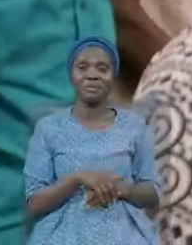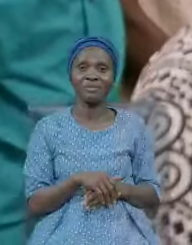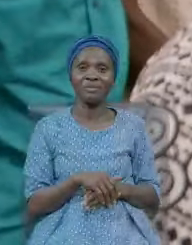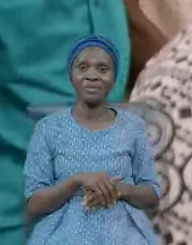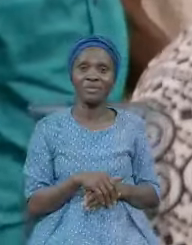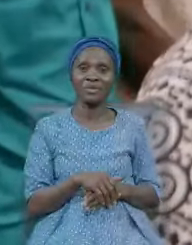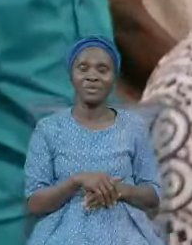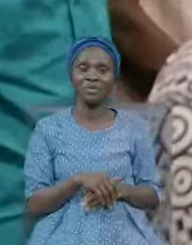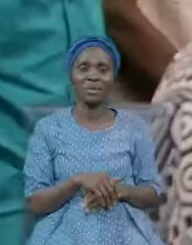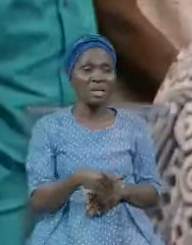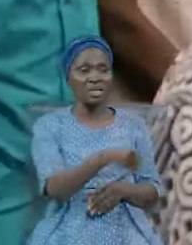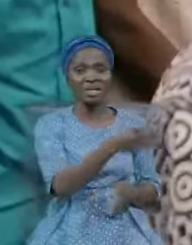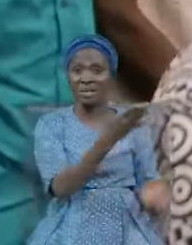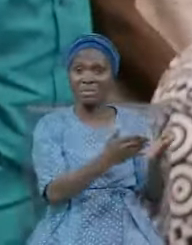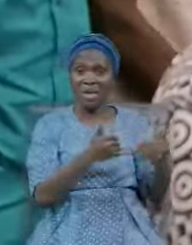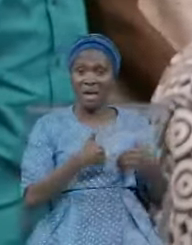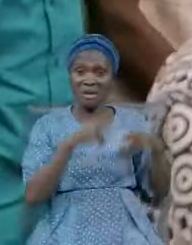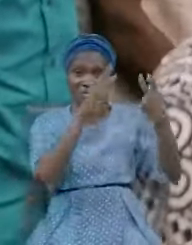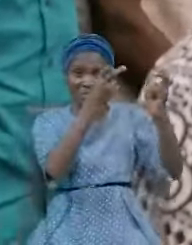Hold any title.